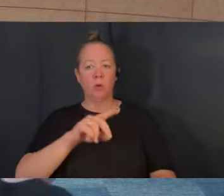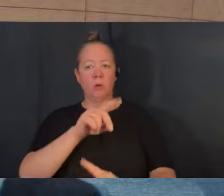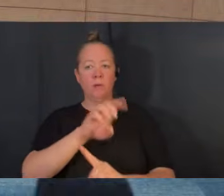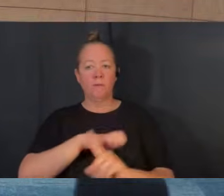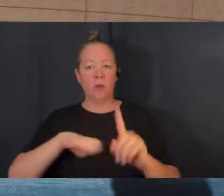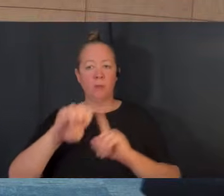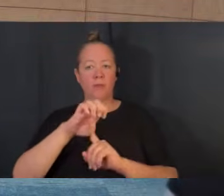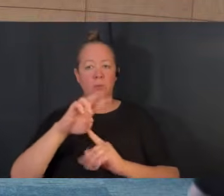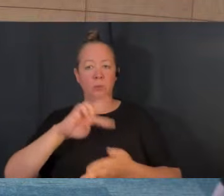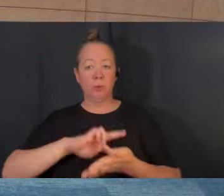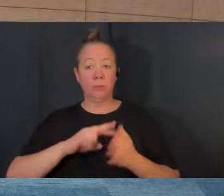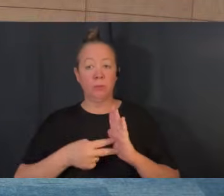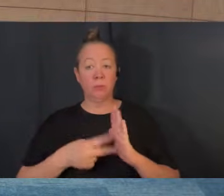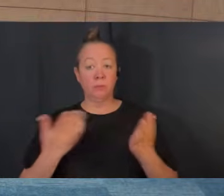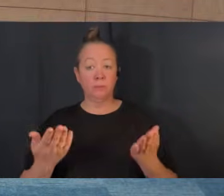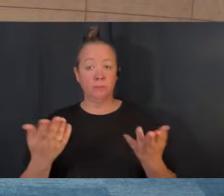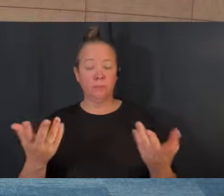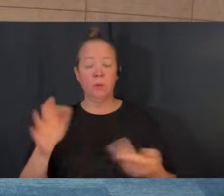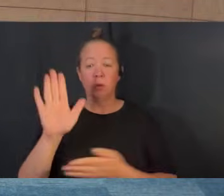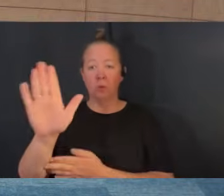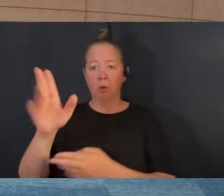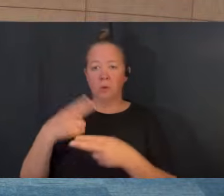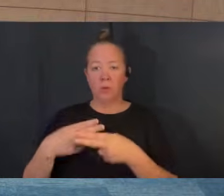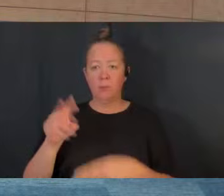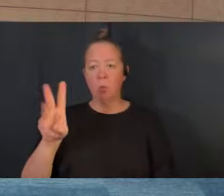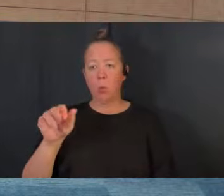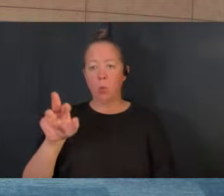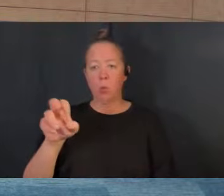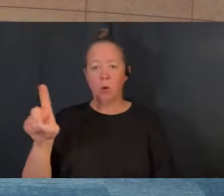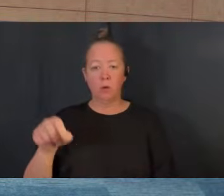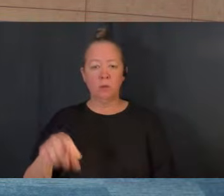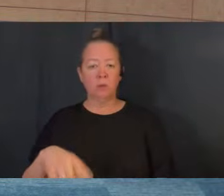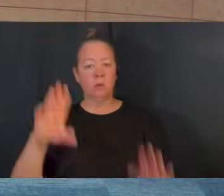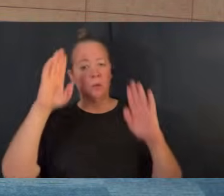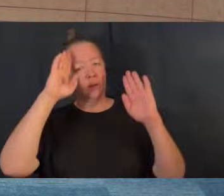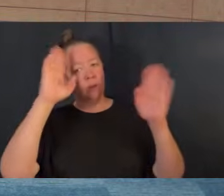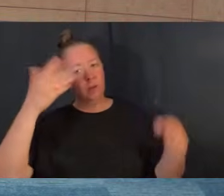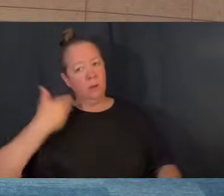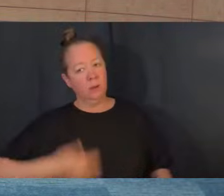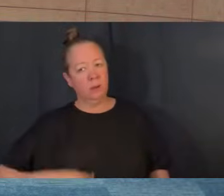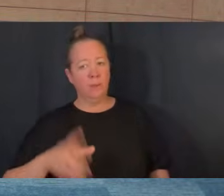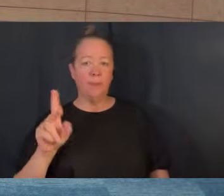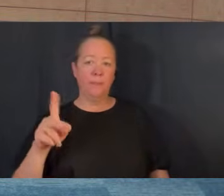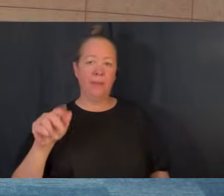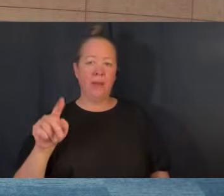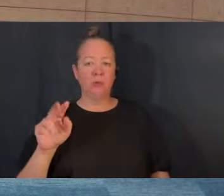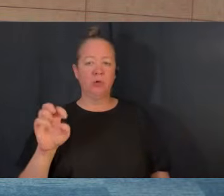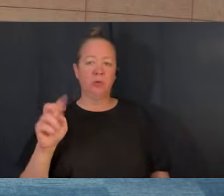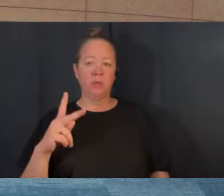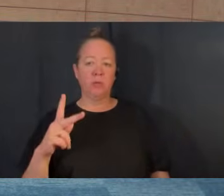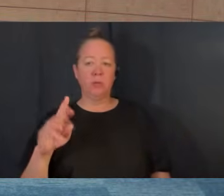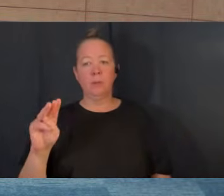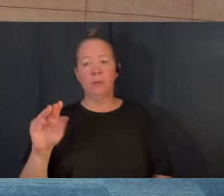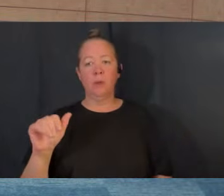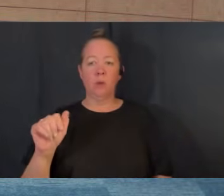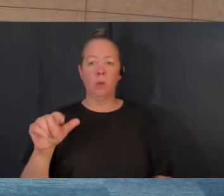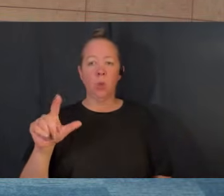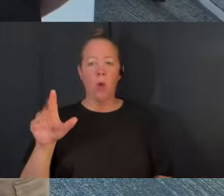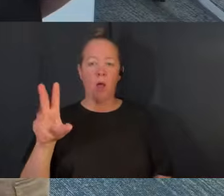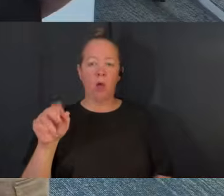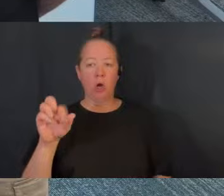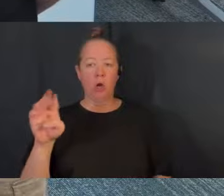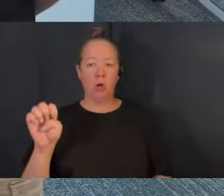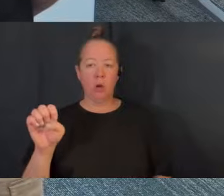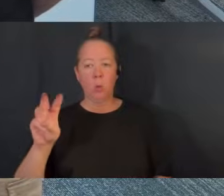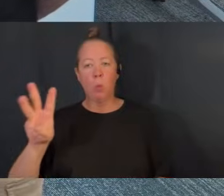purposes. Your name, your ward, and you have 3 minutes. John Patrick McGuire, Ward 2. Okay, only, I see